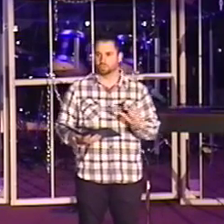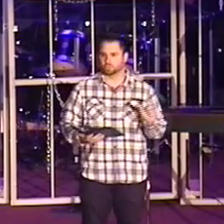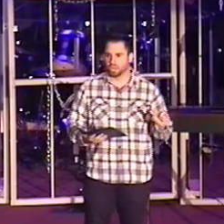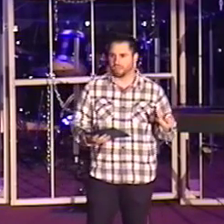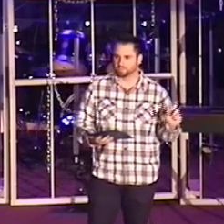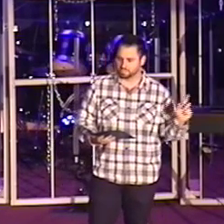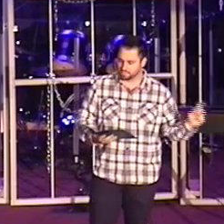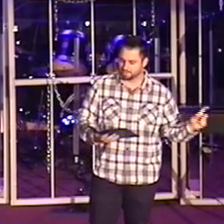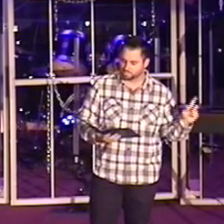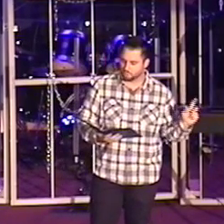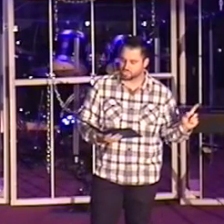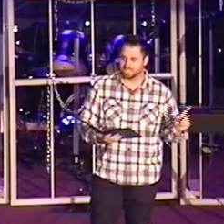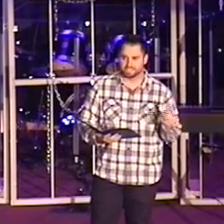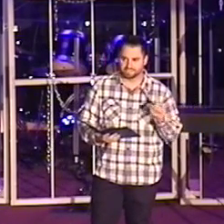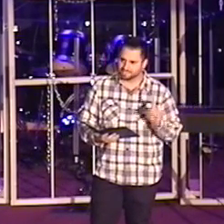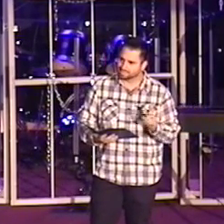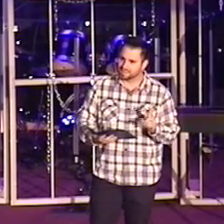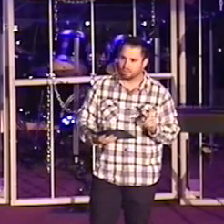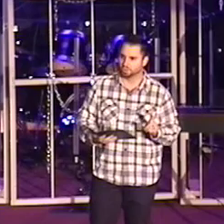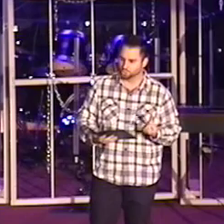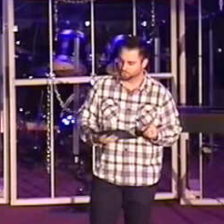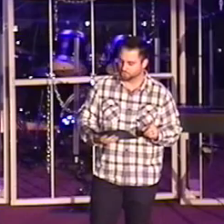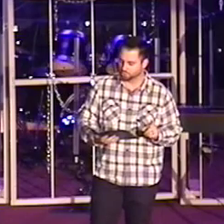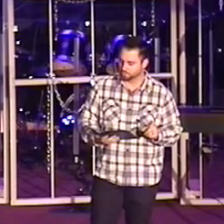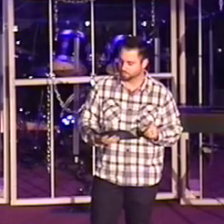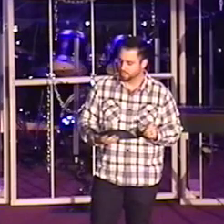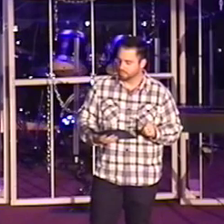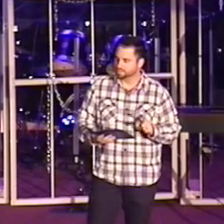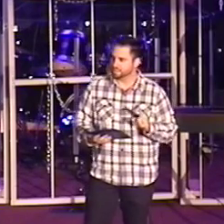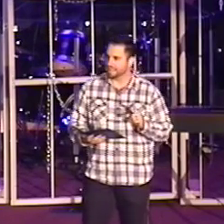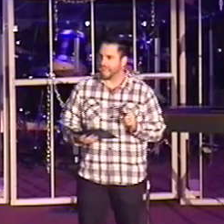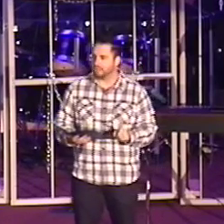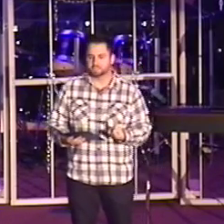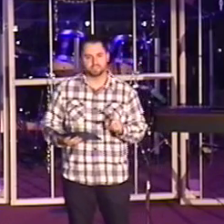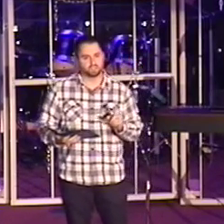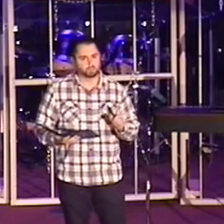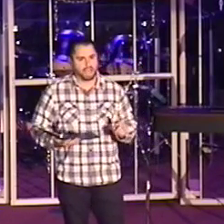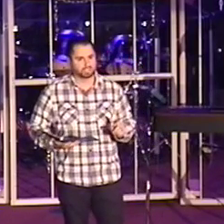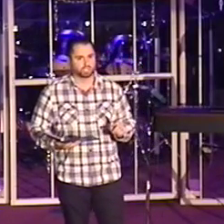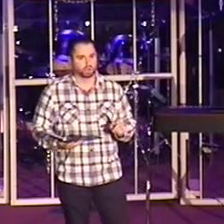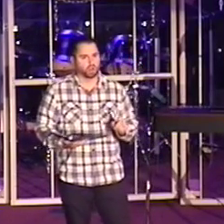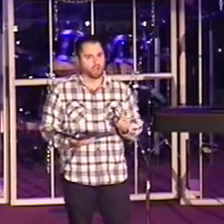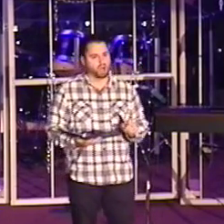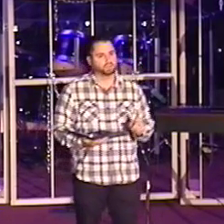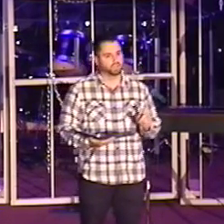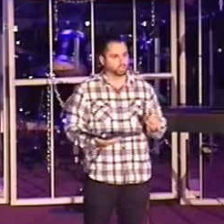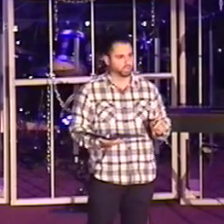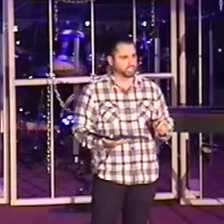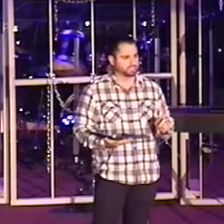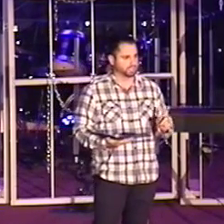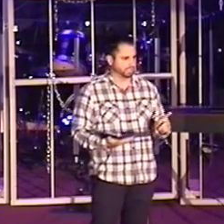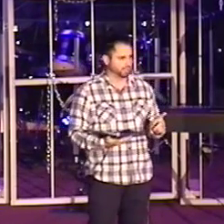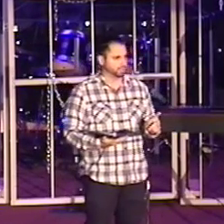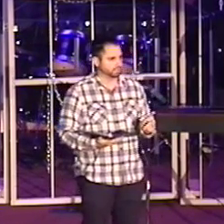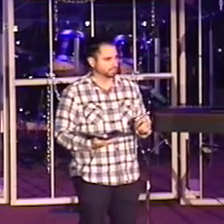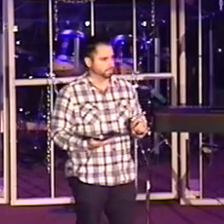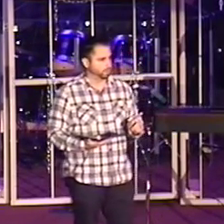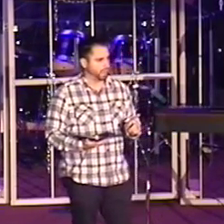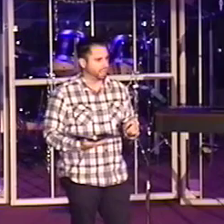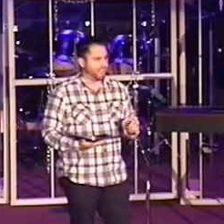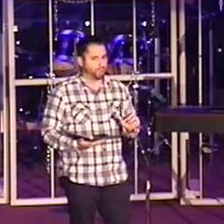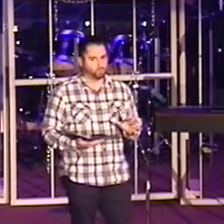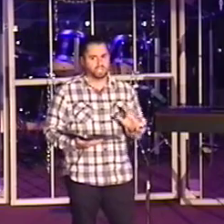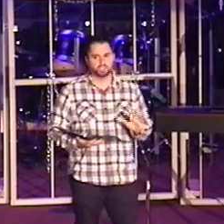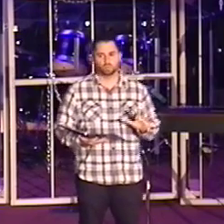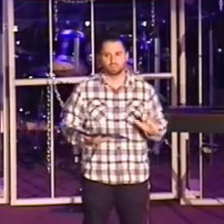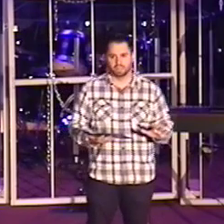time you do your job is when somebody's watching. He says, this is not what you should do. You see, the absence of a master often encourages laziness,